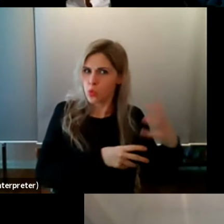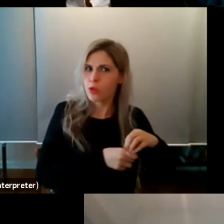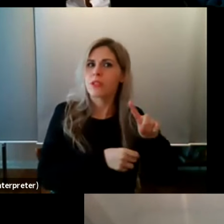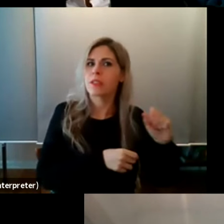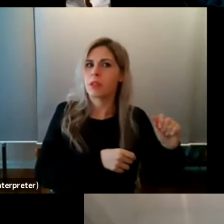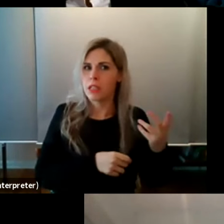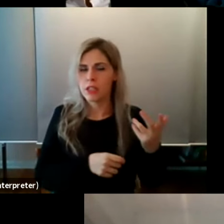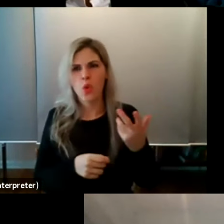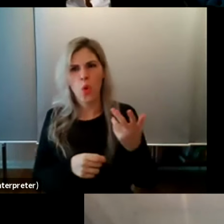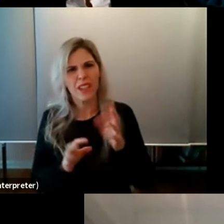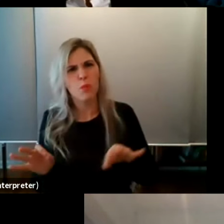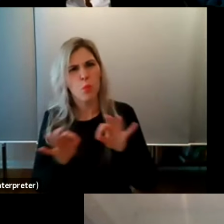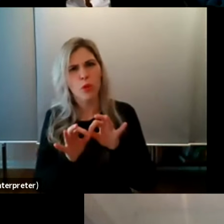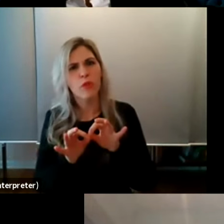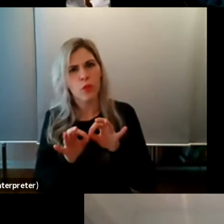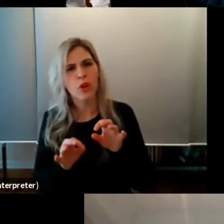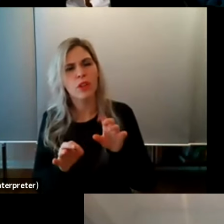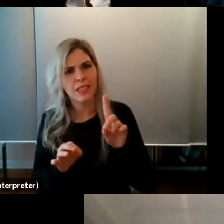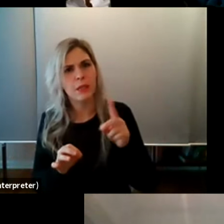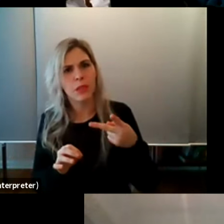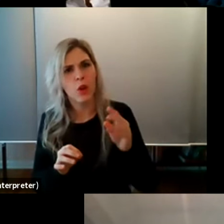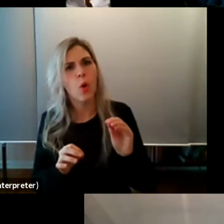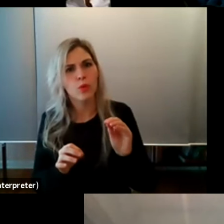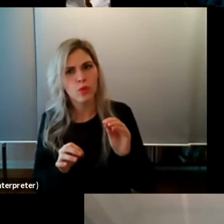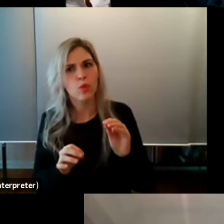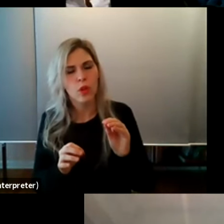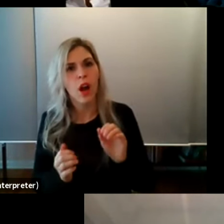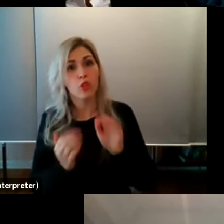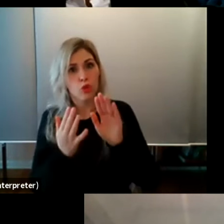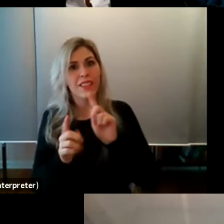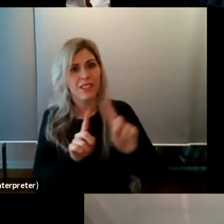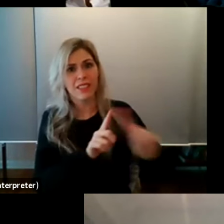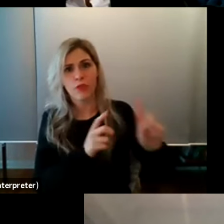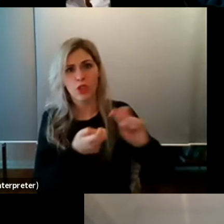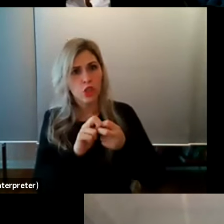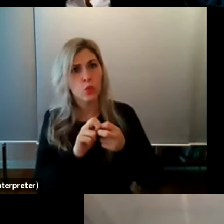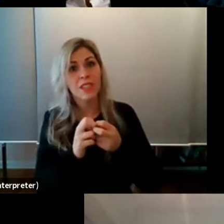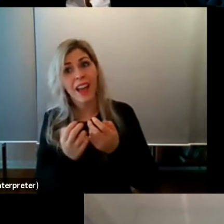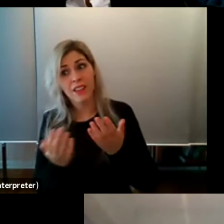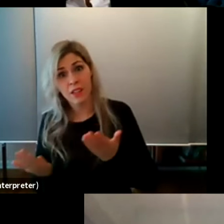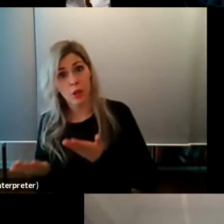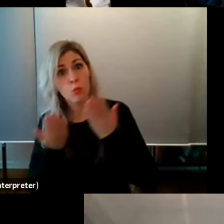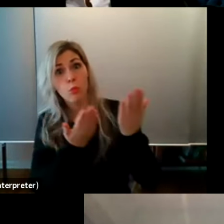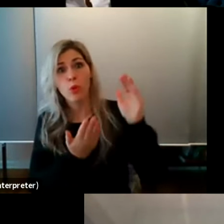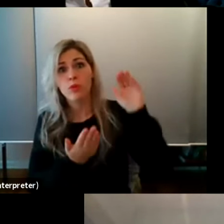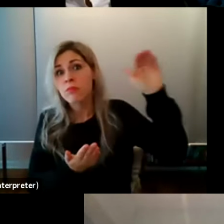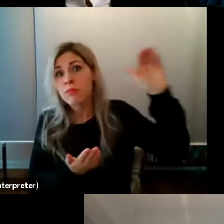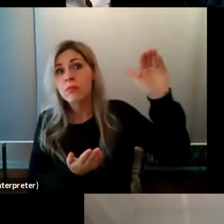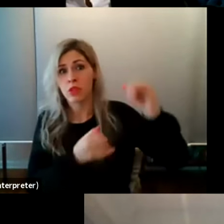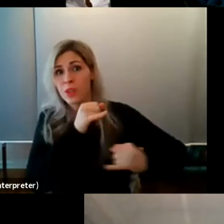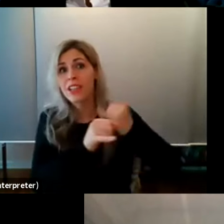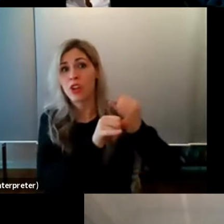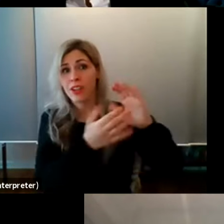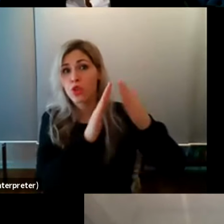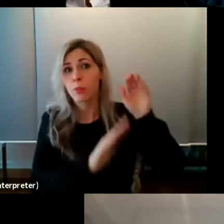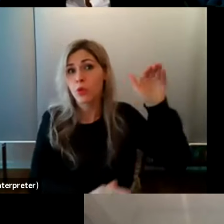To address these issues, to bring it up to the attention of the international community, so we can